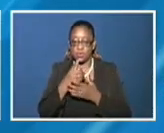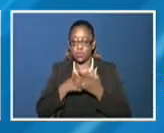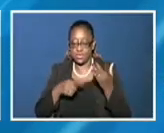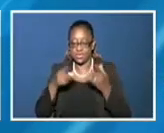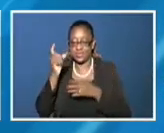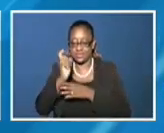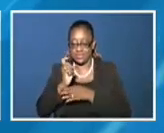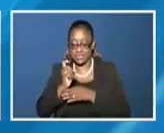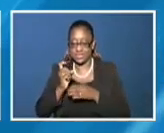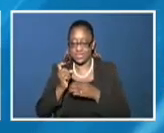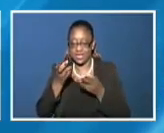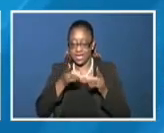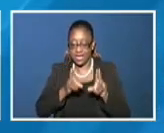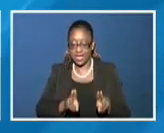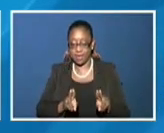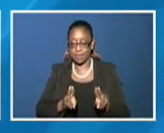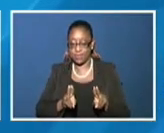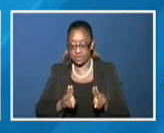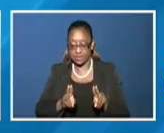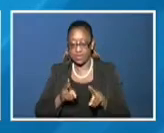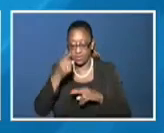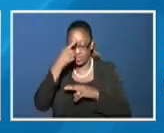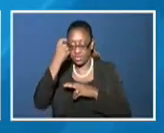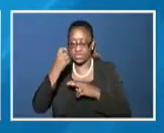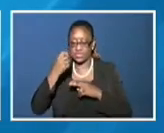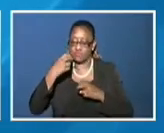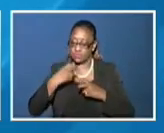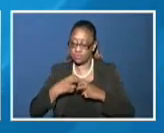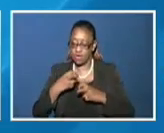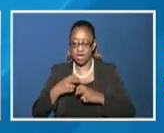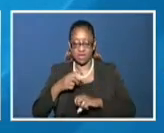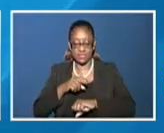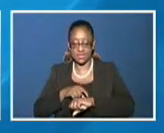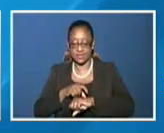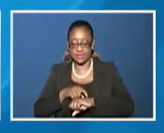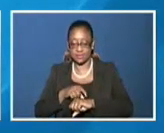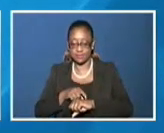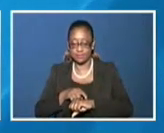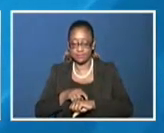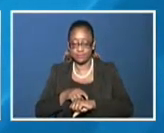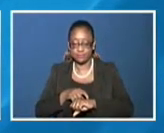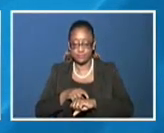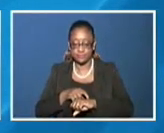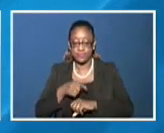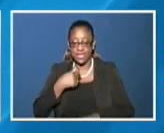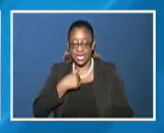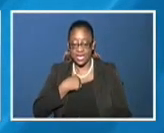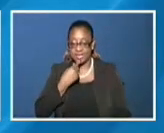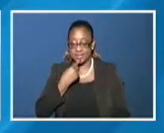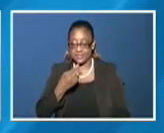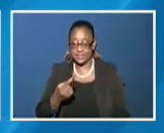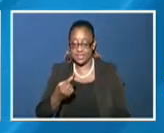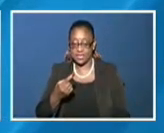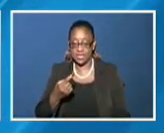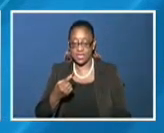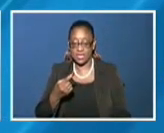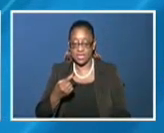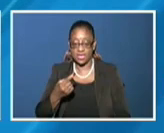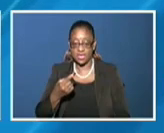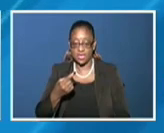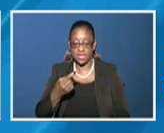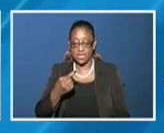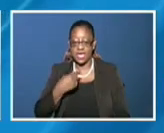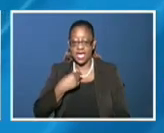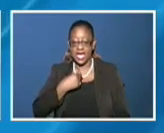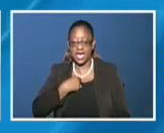all suffer in that loss, and I can say my